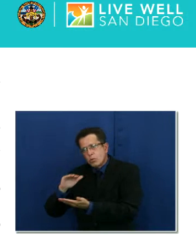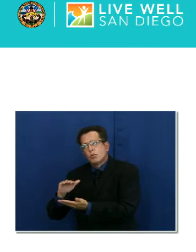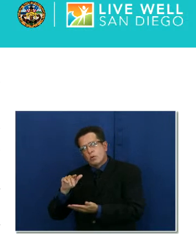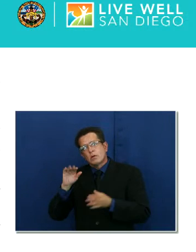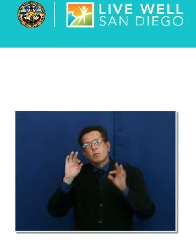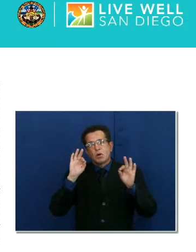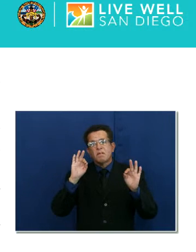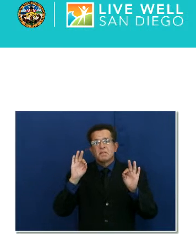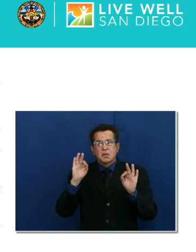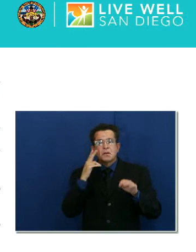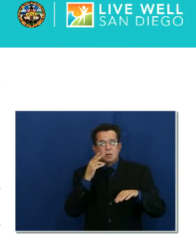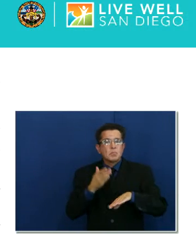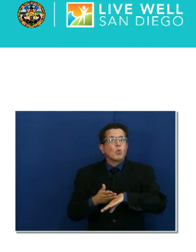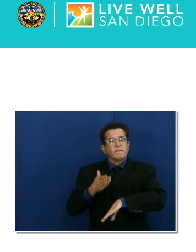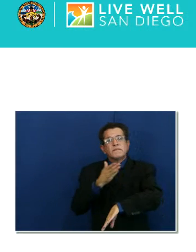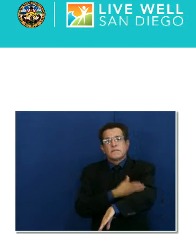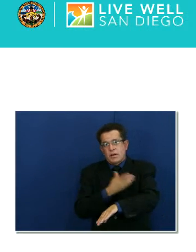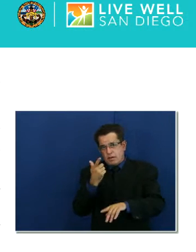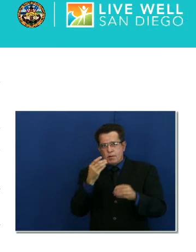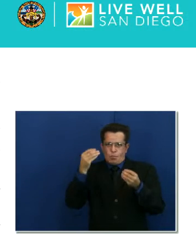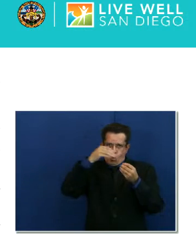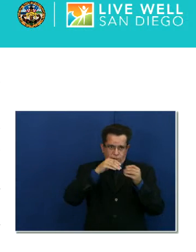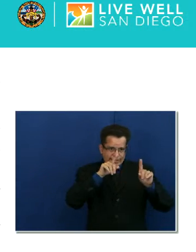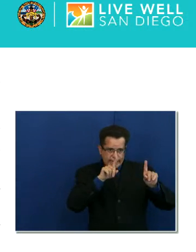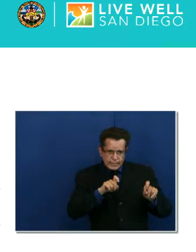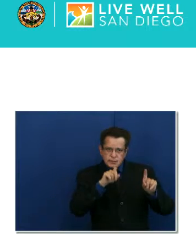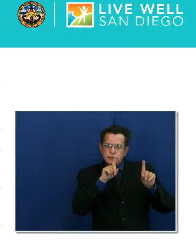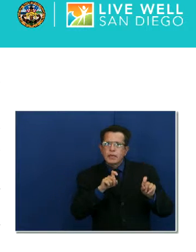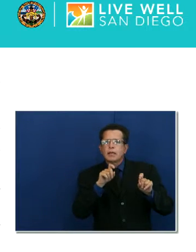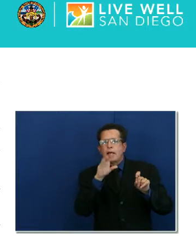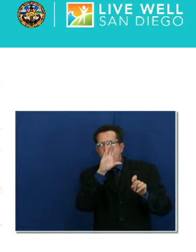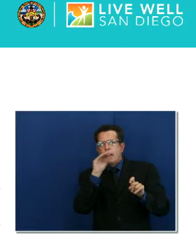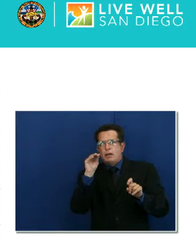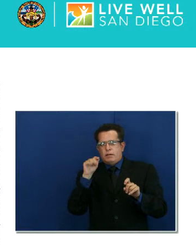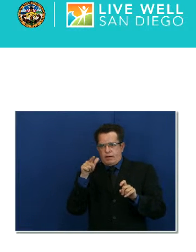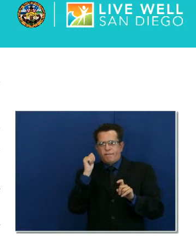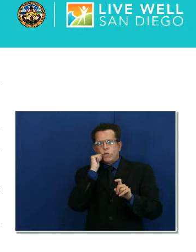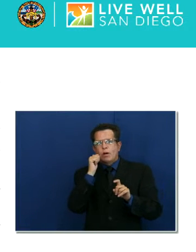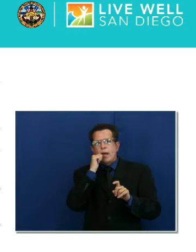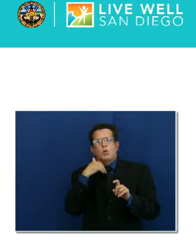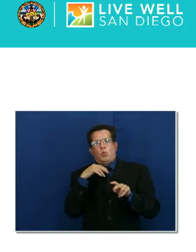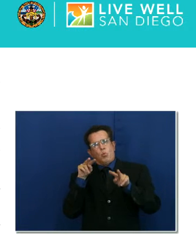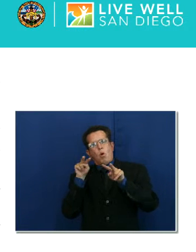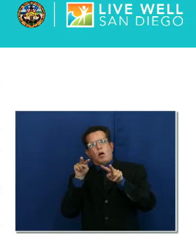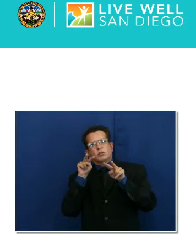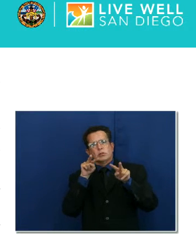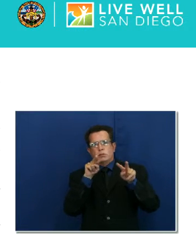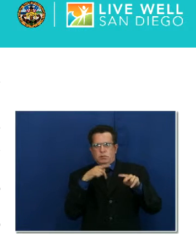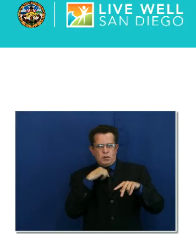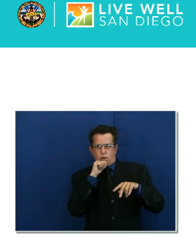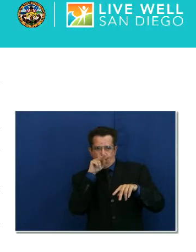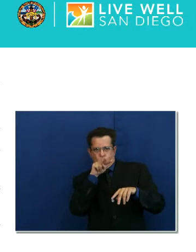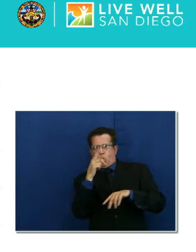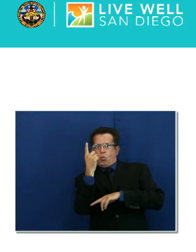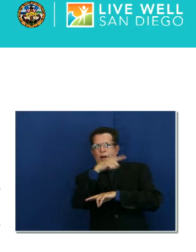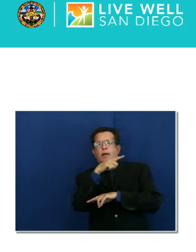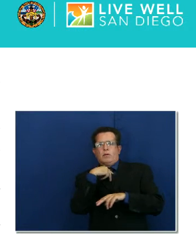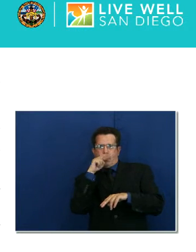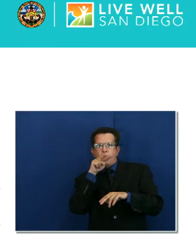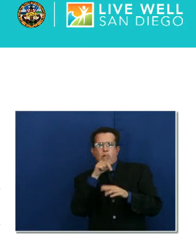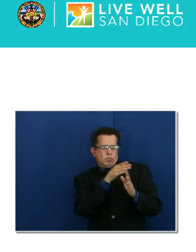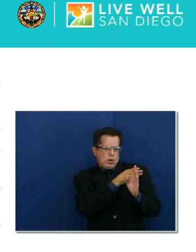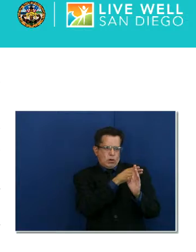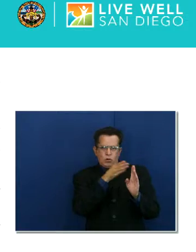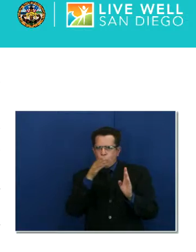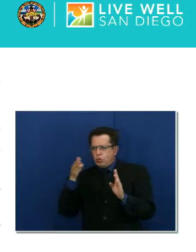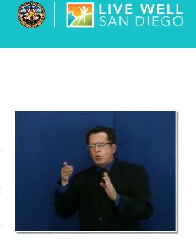the significant uptick in testing along with the day-to-day variance. Again, 1 day's stats are not as important as the overall trends and